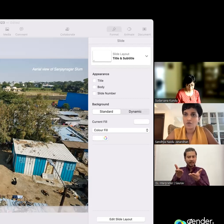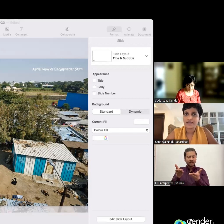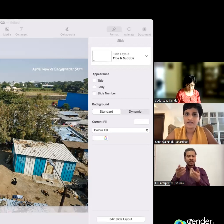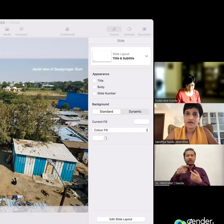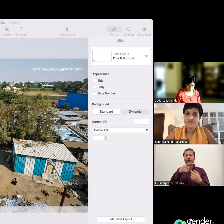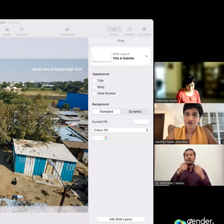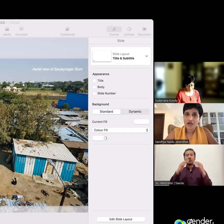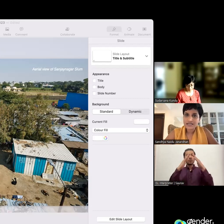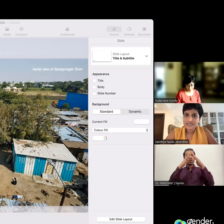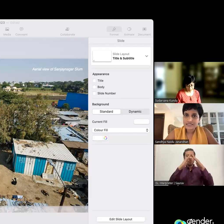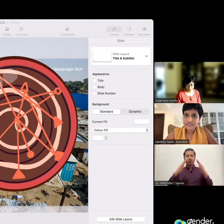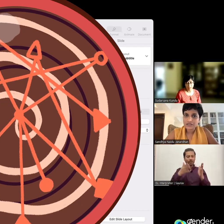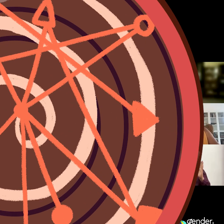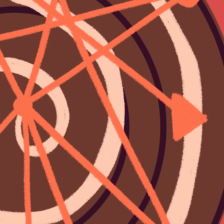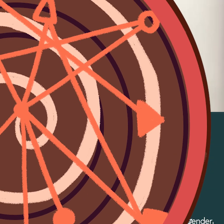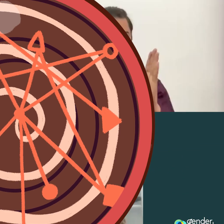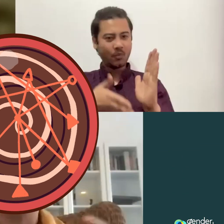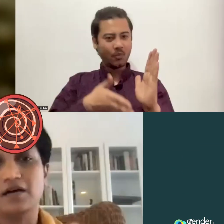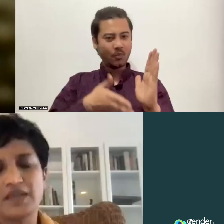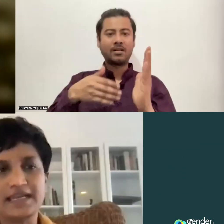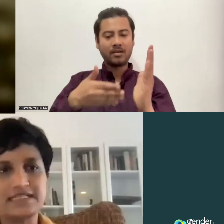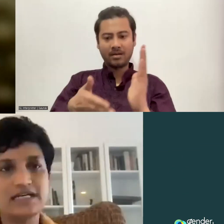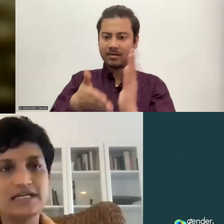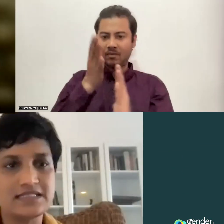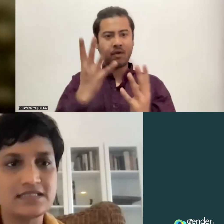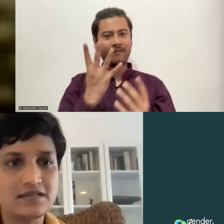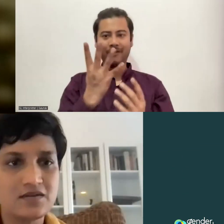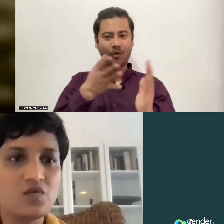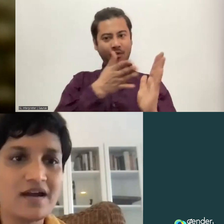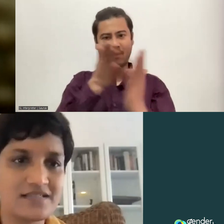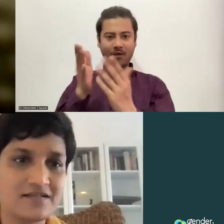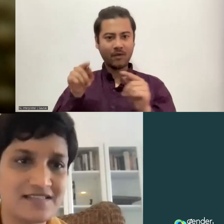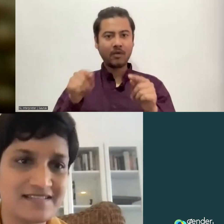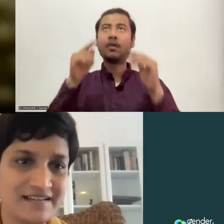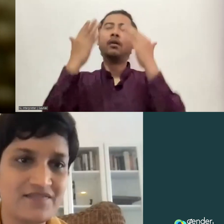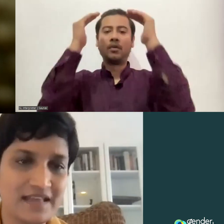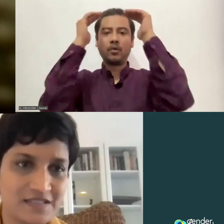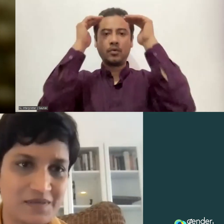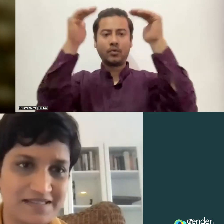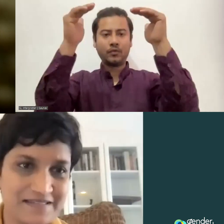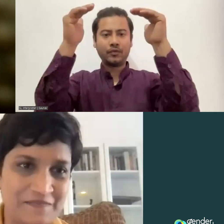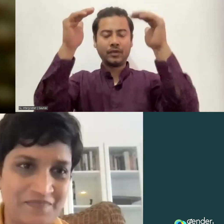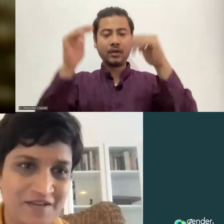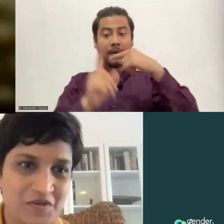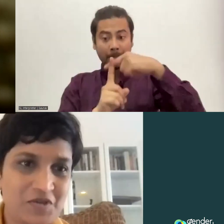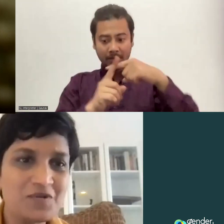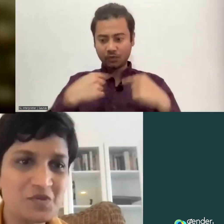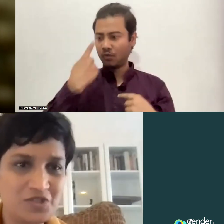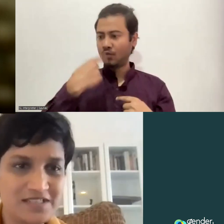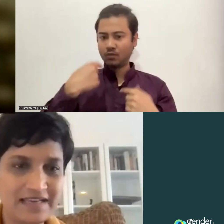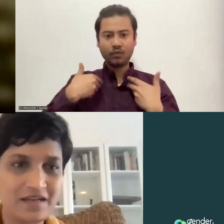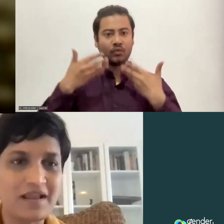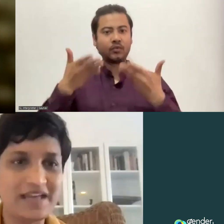home where, for us, the idea is we ourselves live in that space. So when you talk